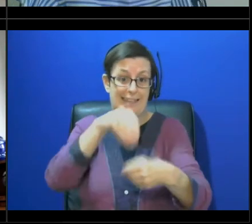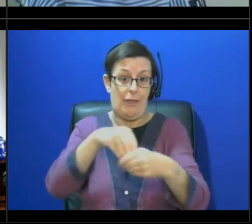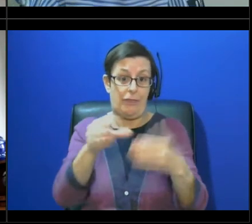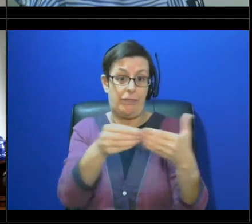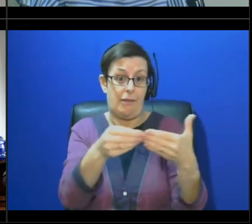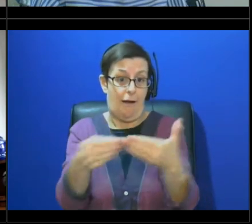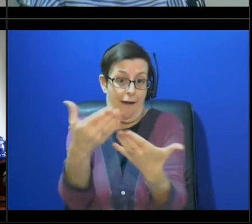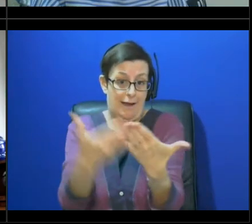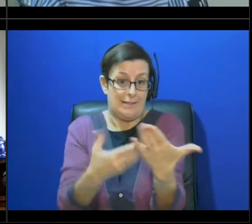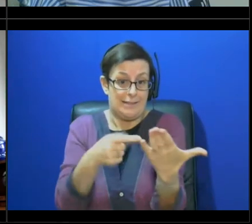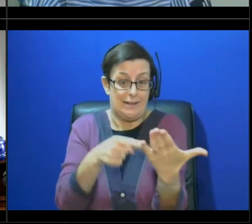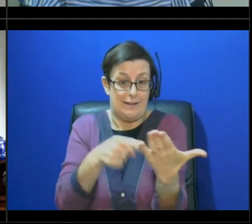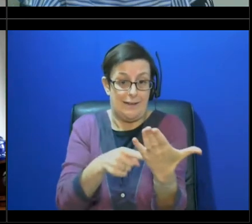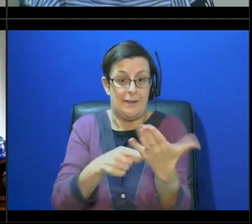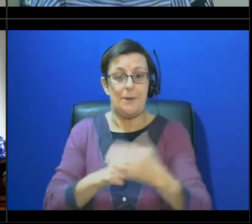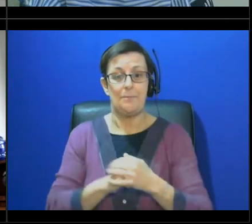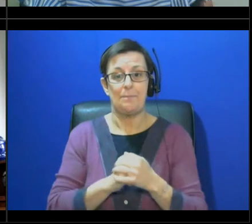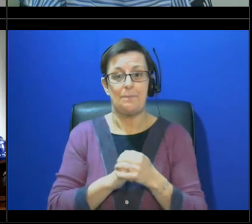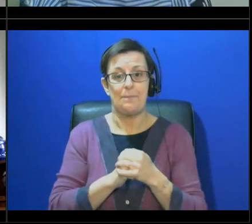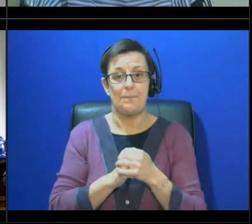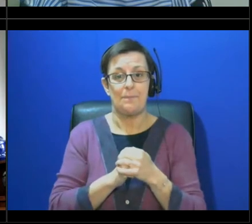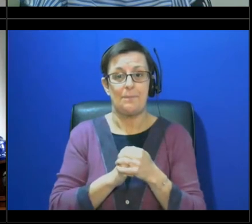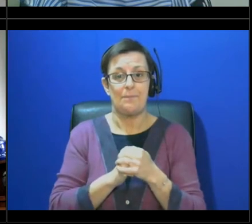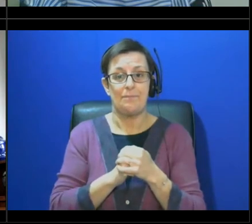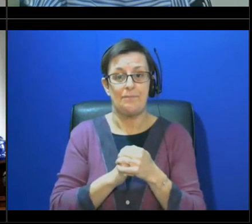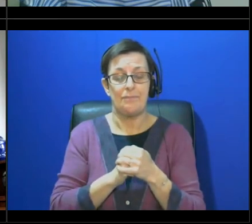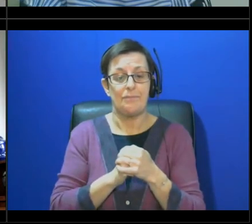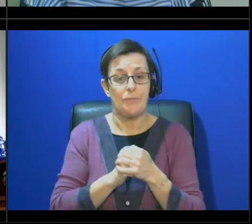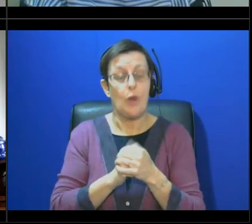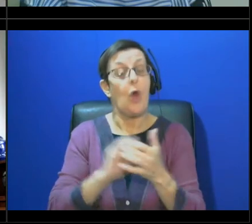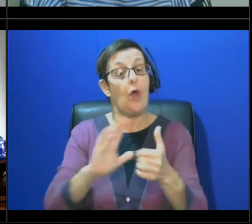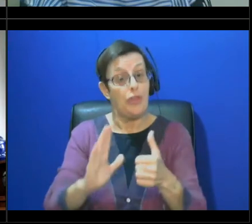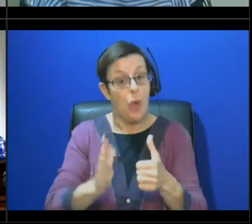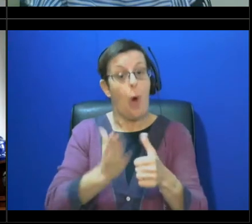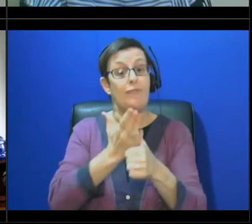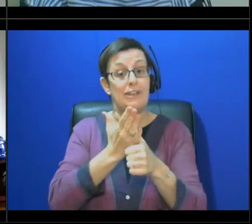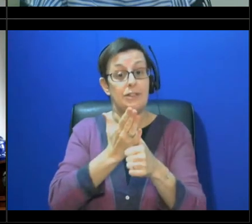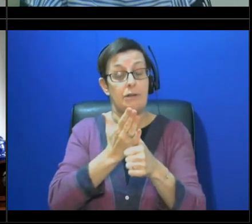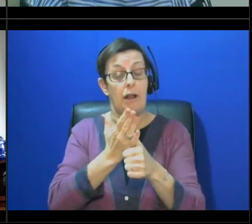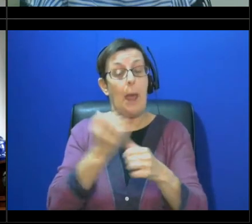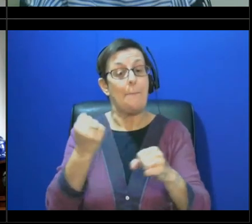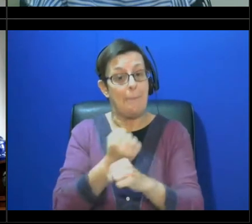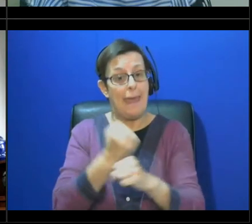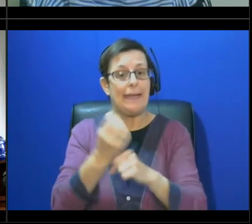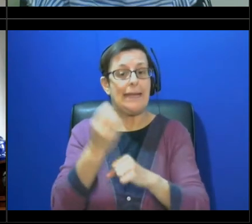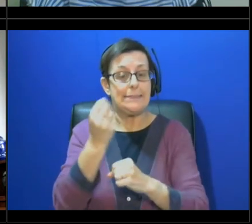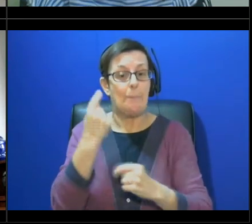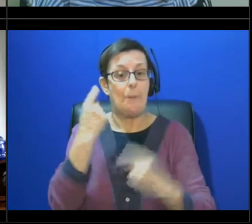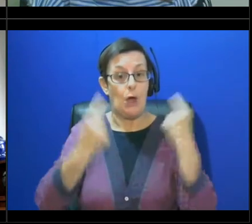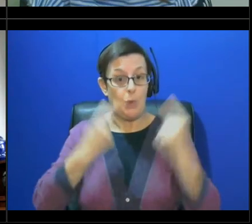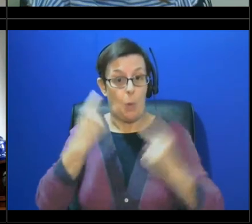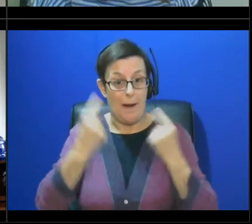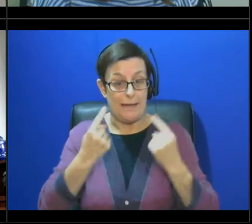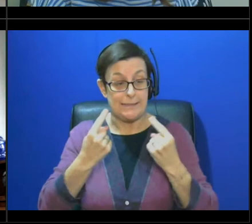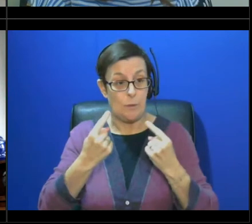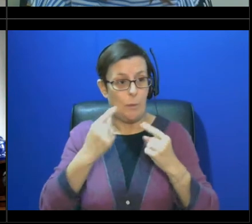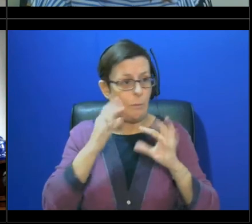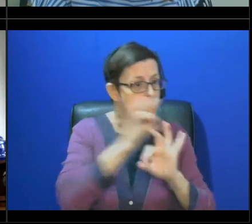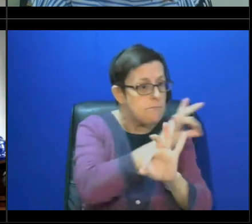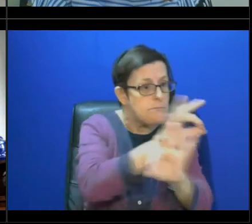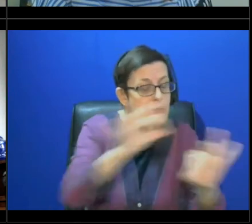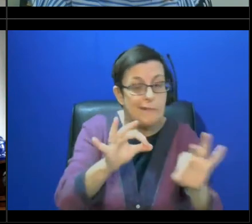the original Make Some Noise research, that's, you know, that 60% of retailers didn't know where to find adaptive musical instruments, or that they were even